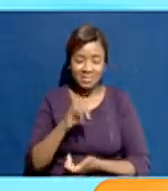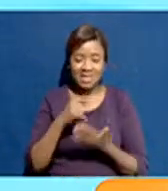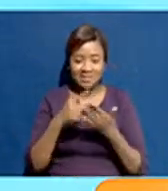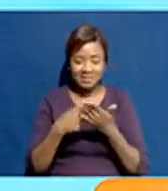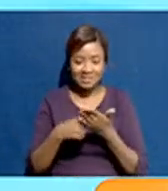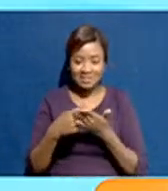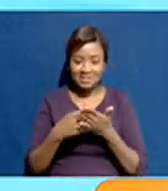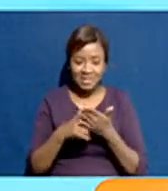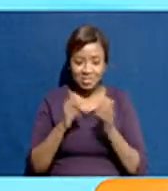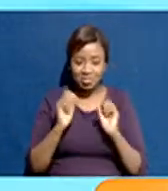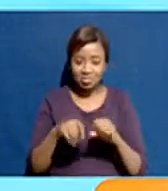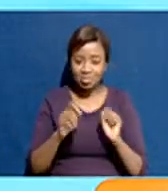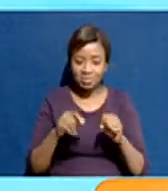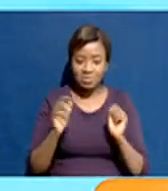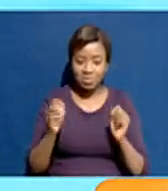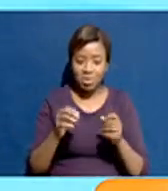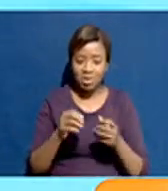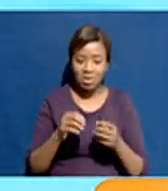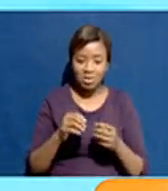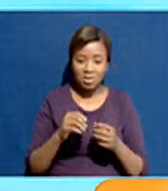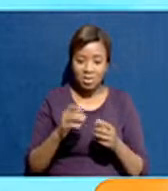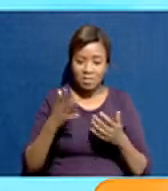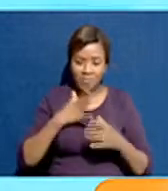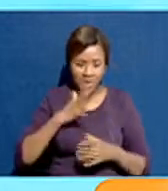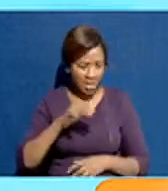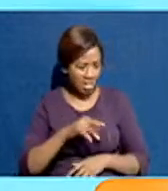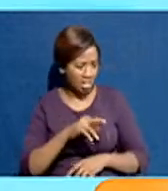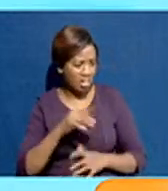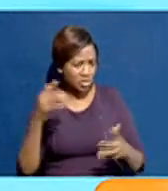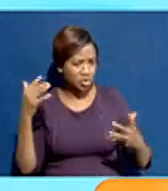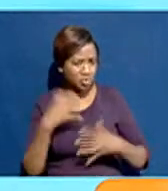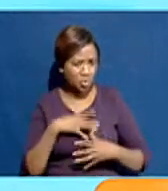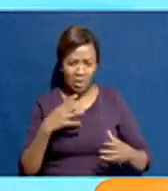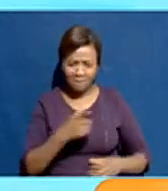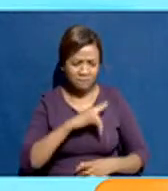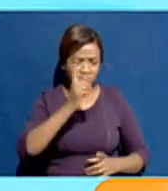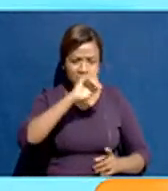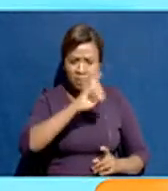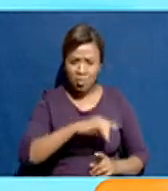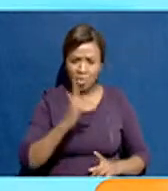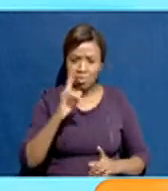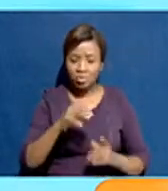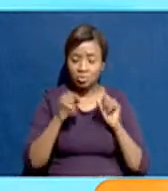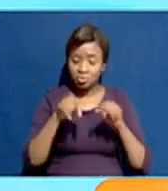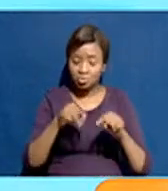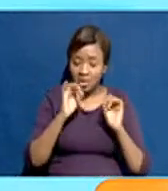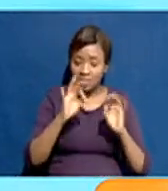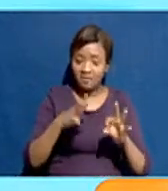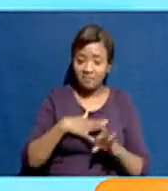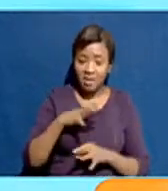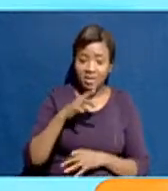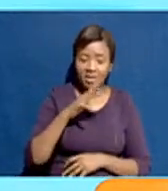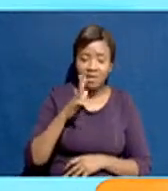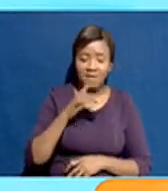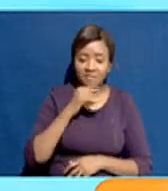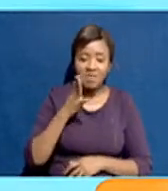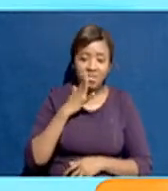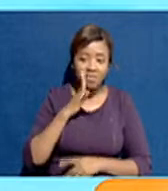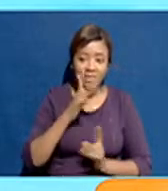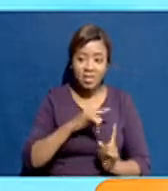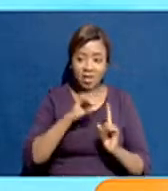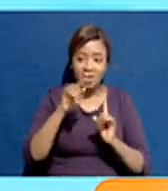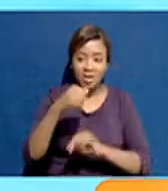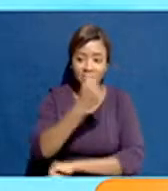might been blown out of proportion. Today, if my parents, for example, come to my school bag and,